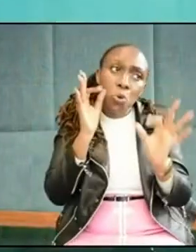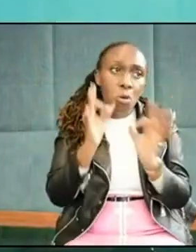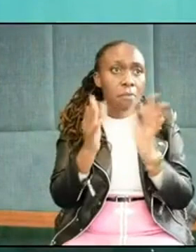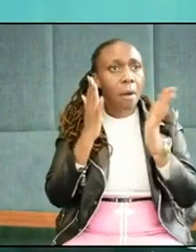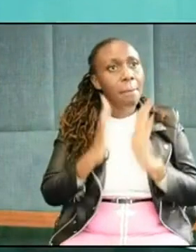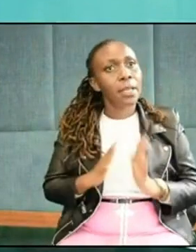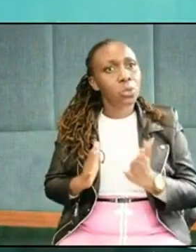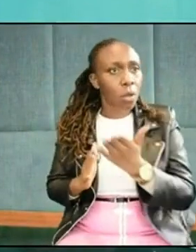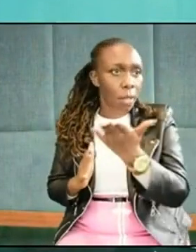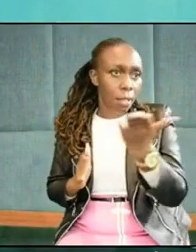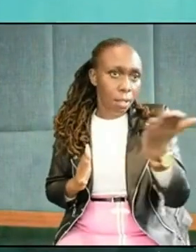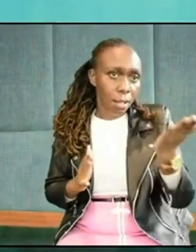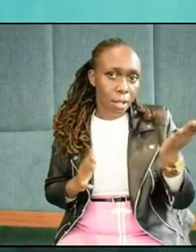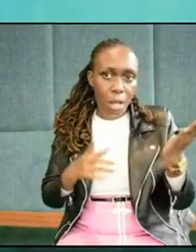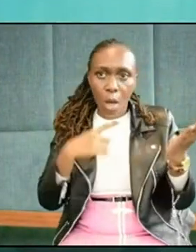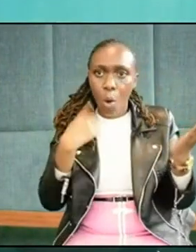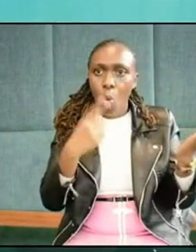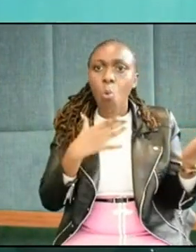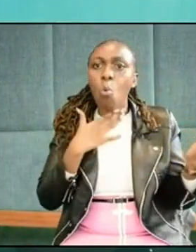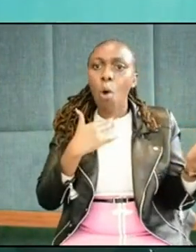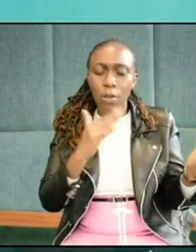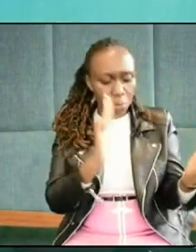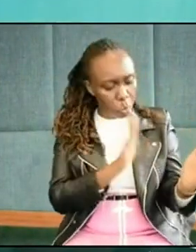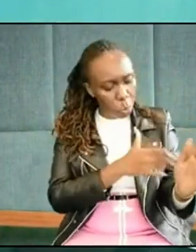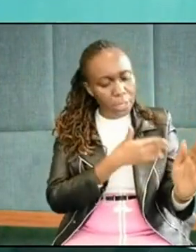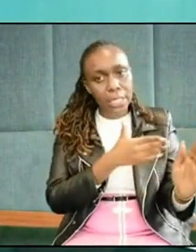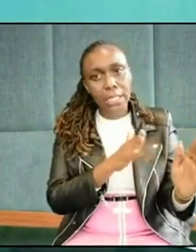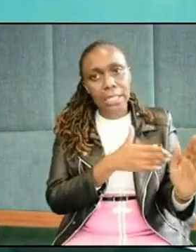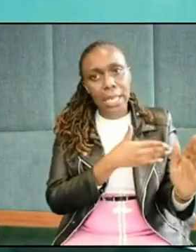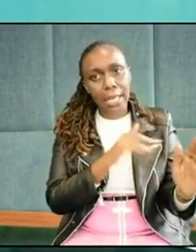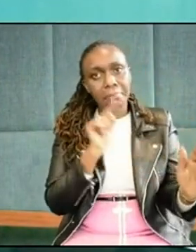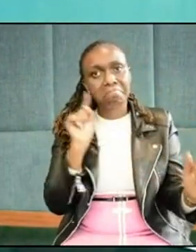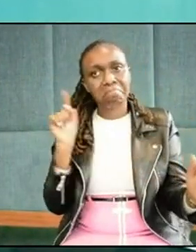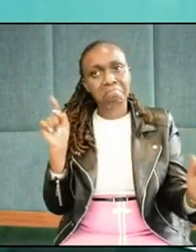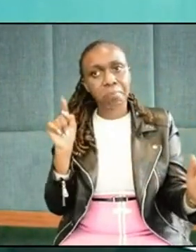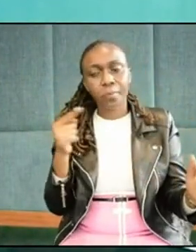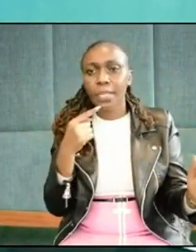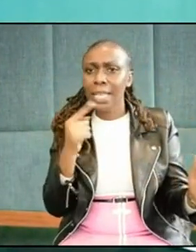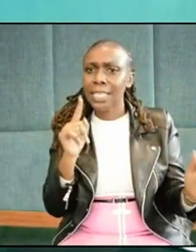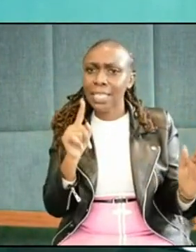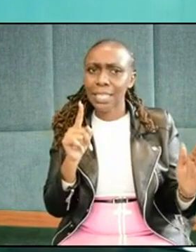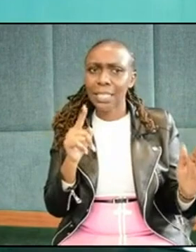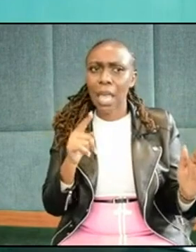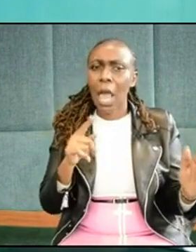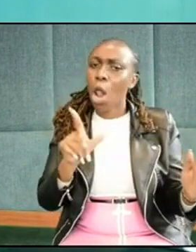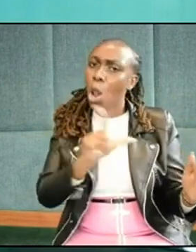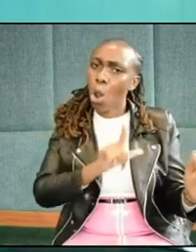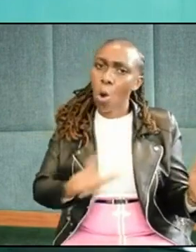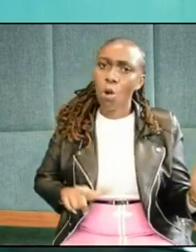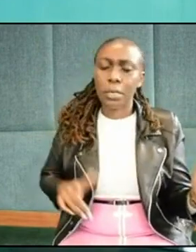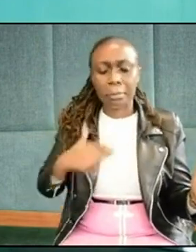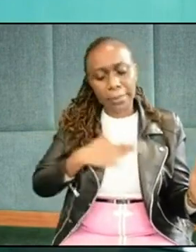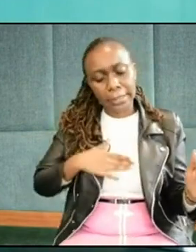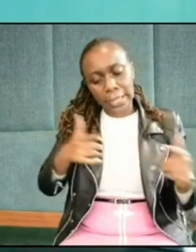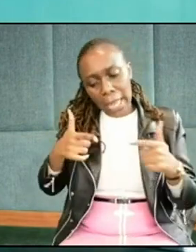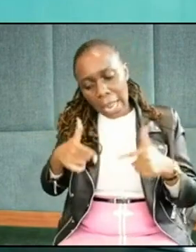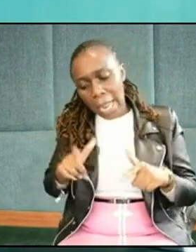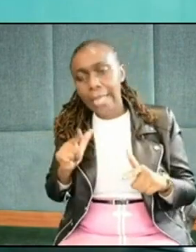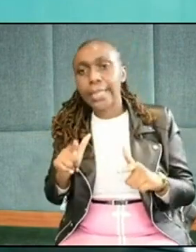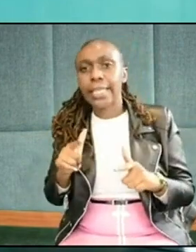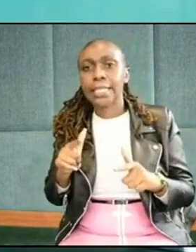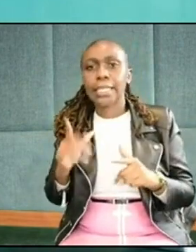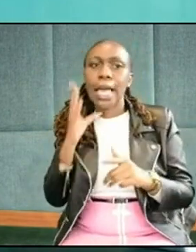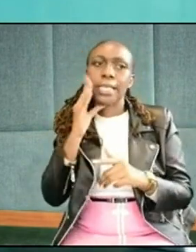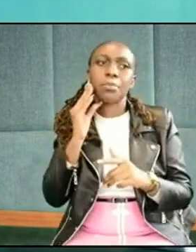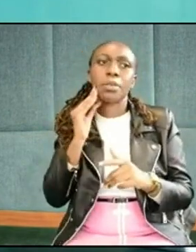here who would like to sing this song and say, Lord, let this be my experience also, that I experience